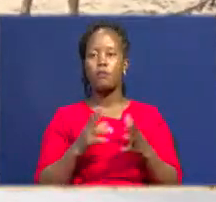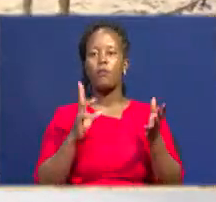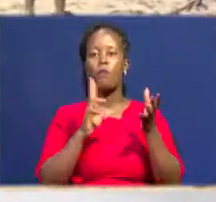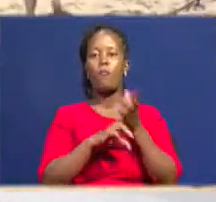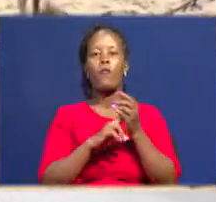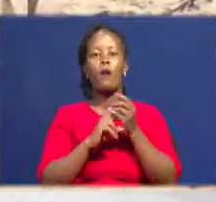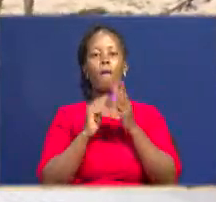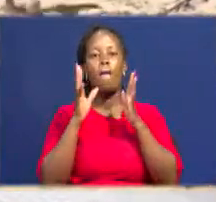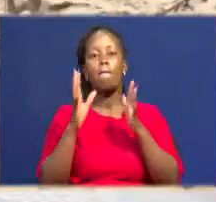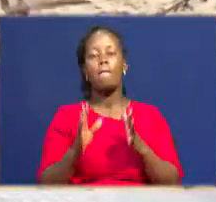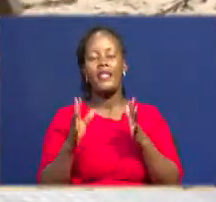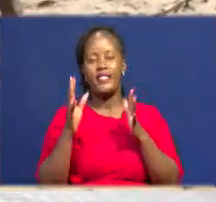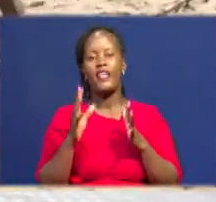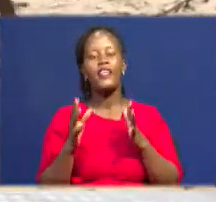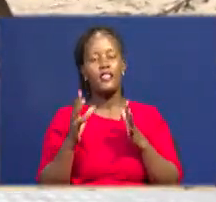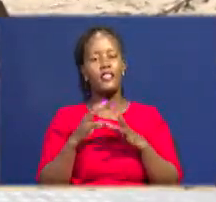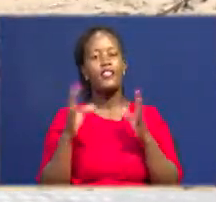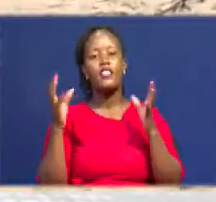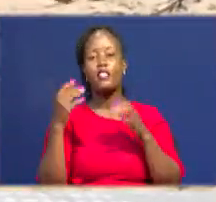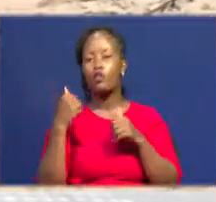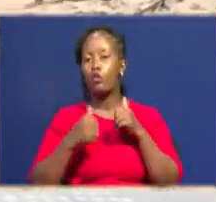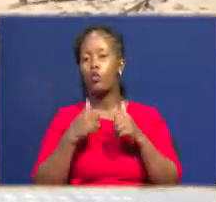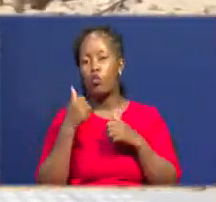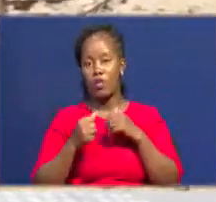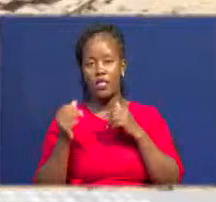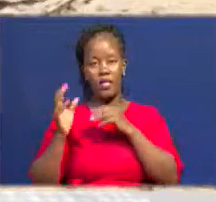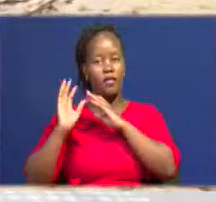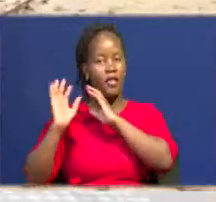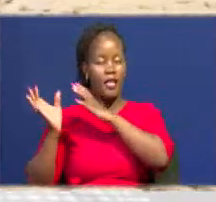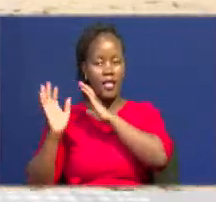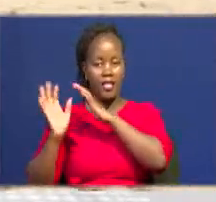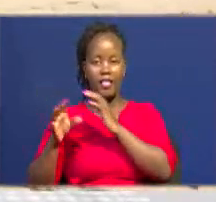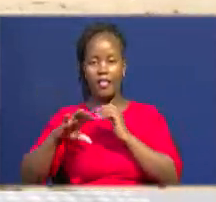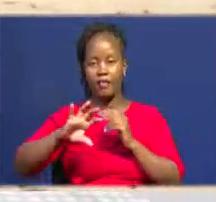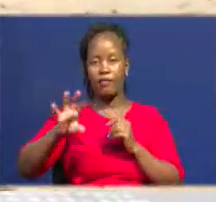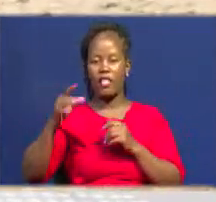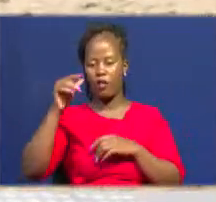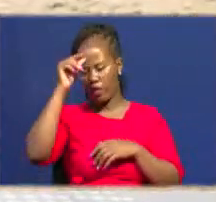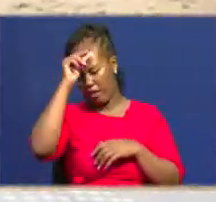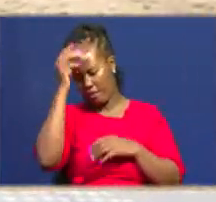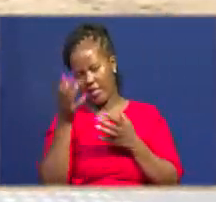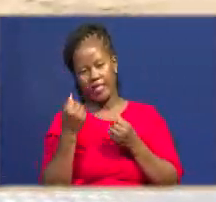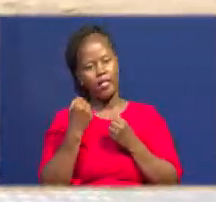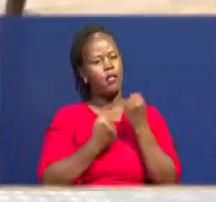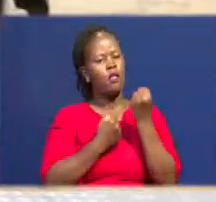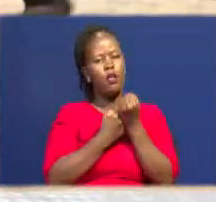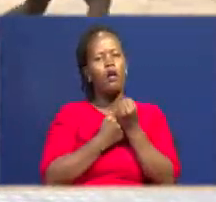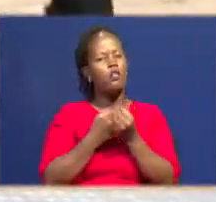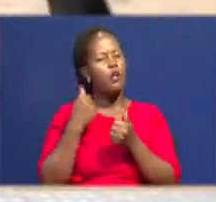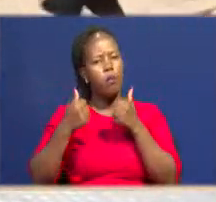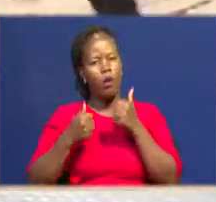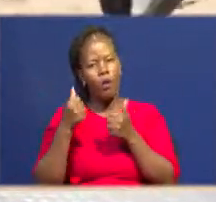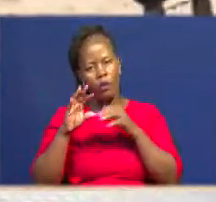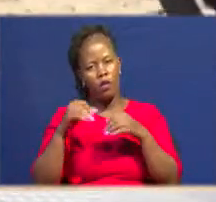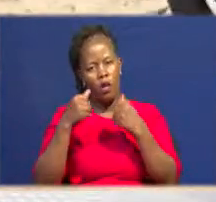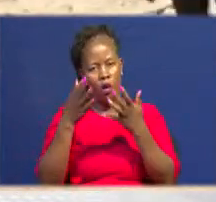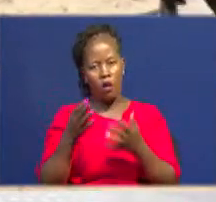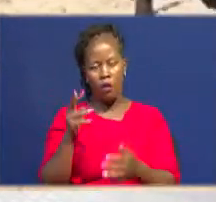is the Kilifi County Government. Just talk about that relationship and the kind of support that they do give to